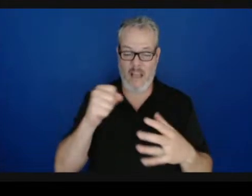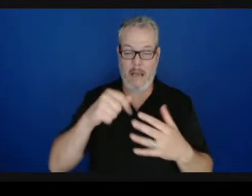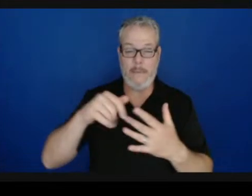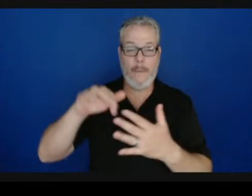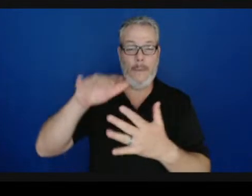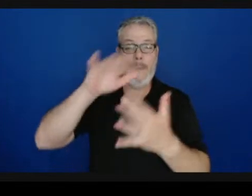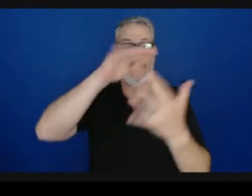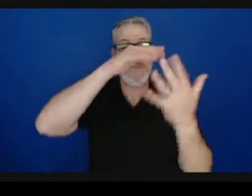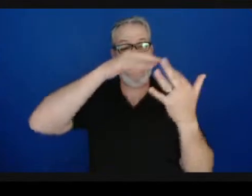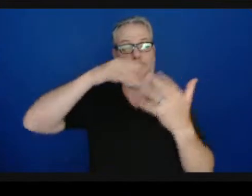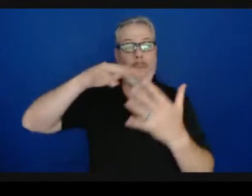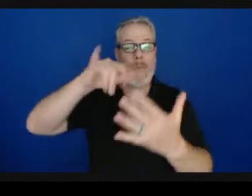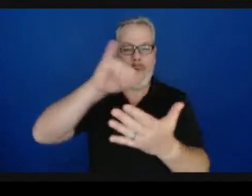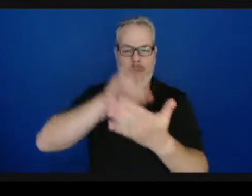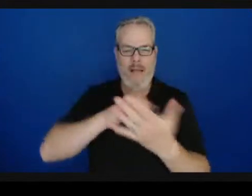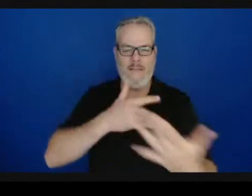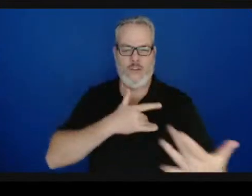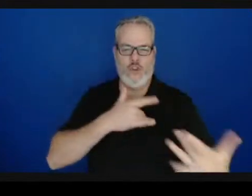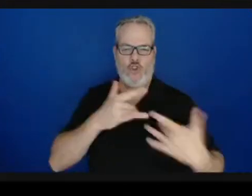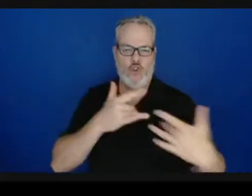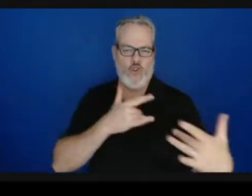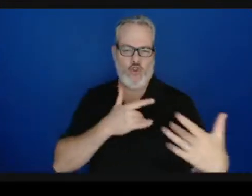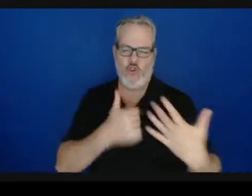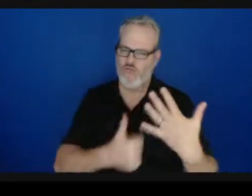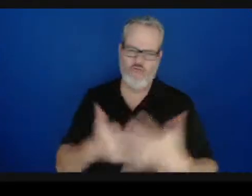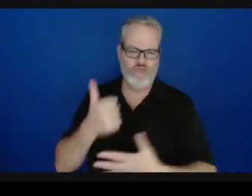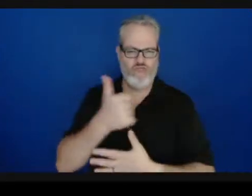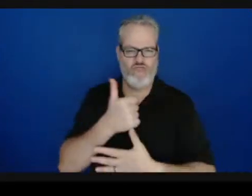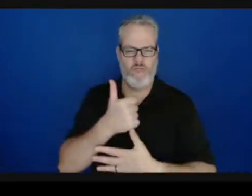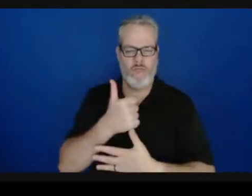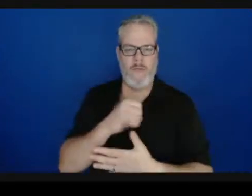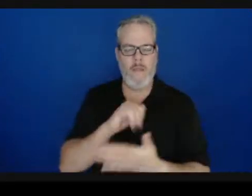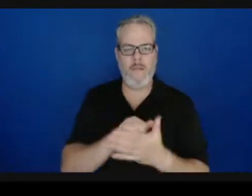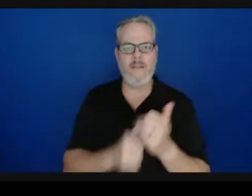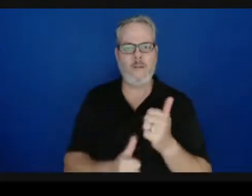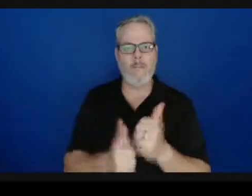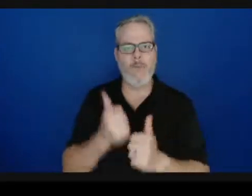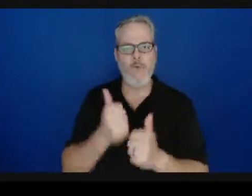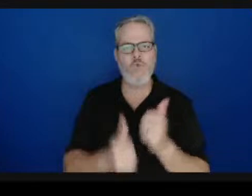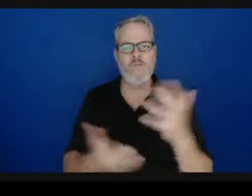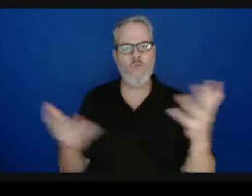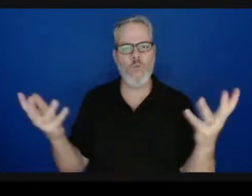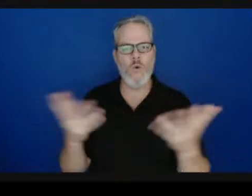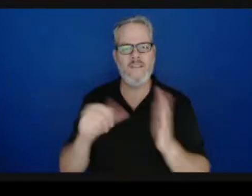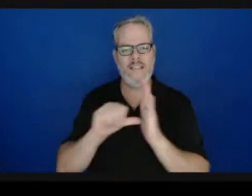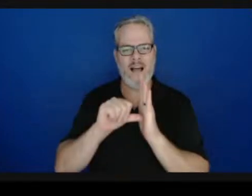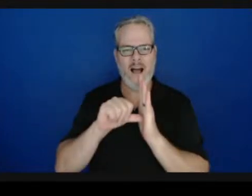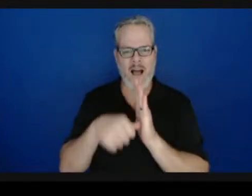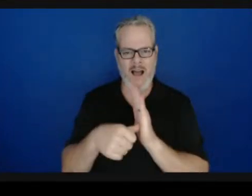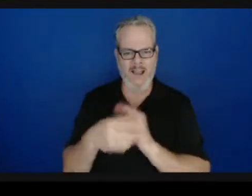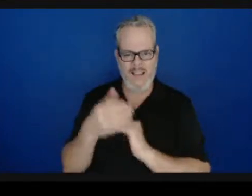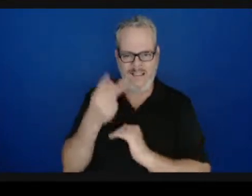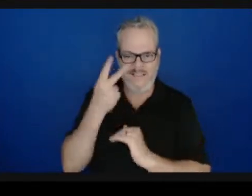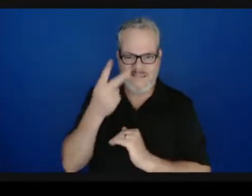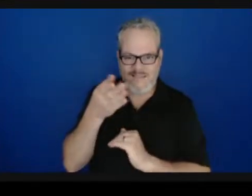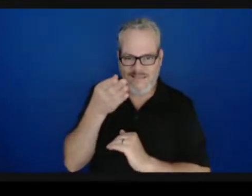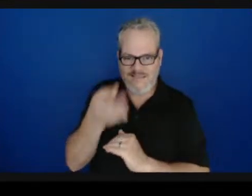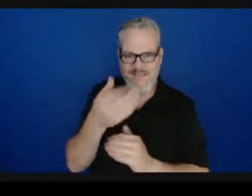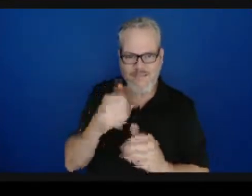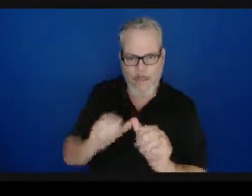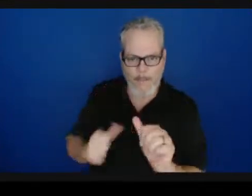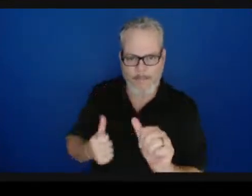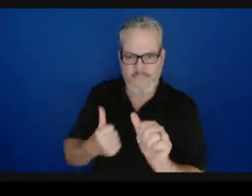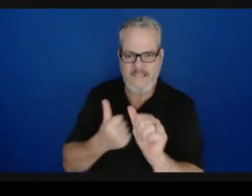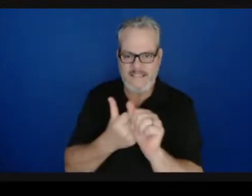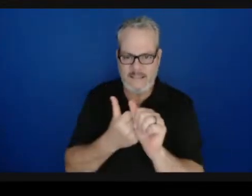now. And yeah, that's most of what there is to highlight here on these updates.